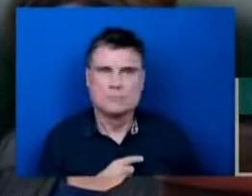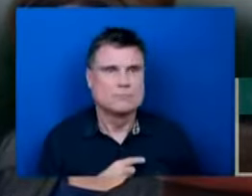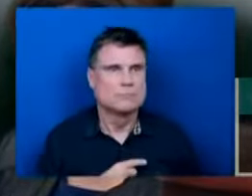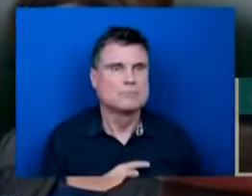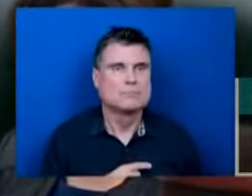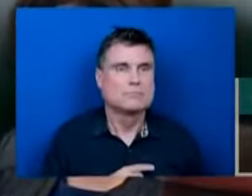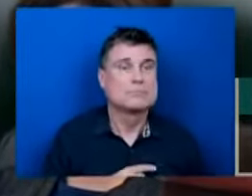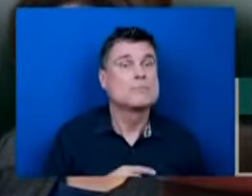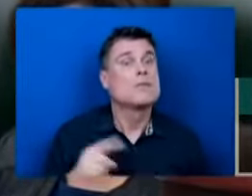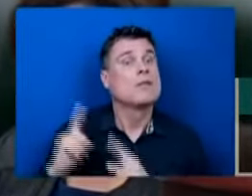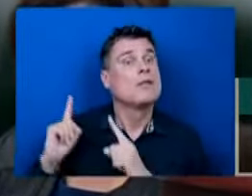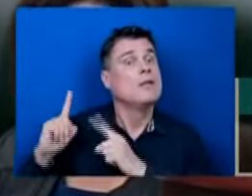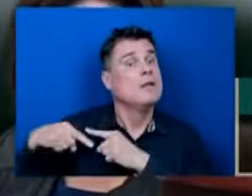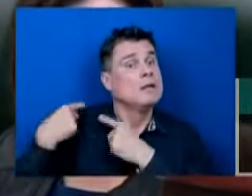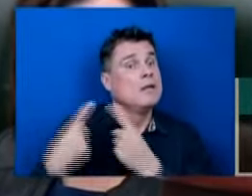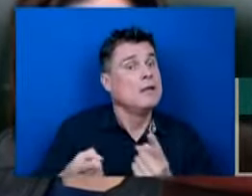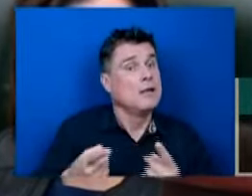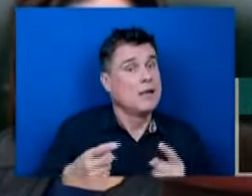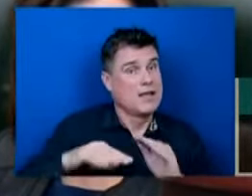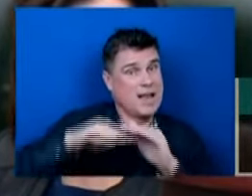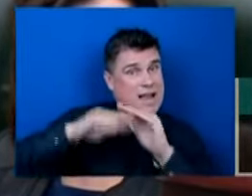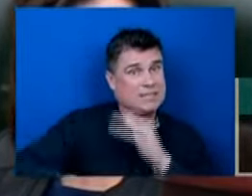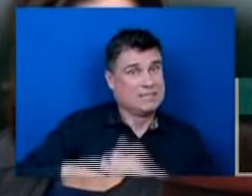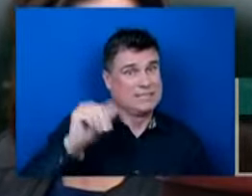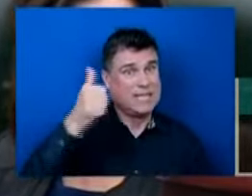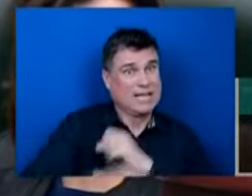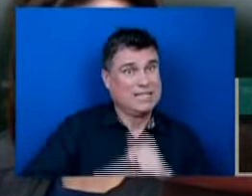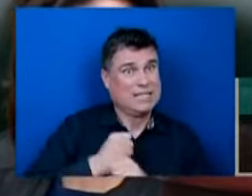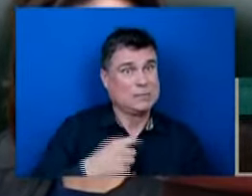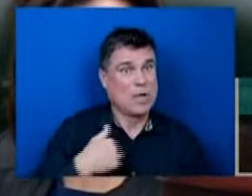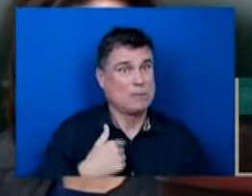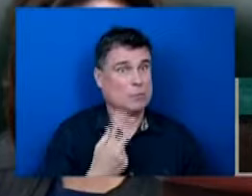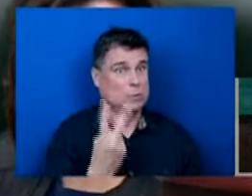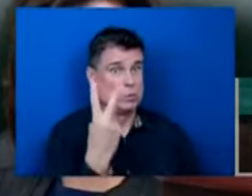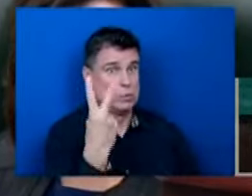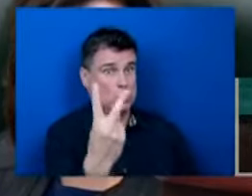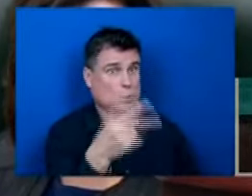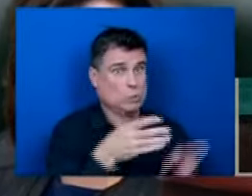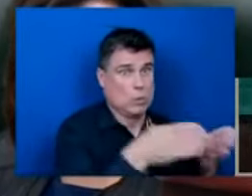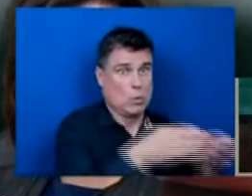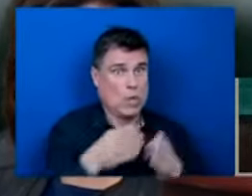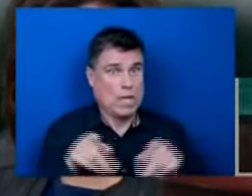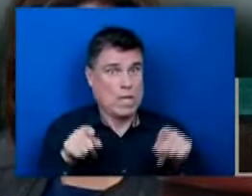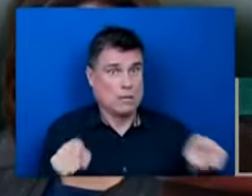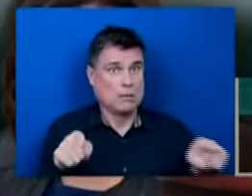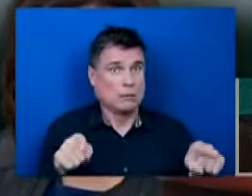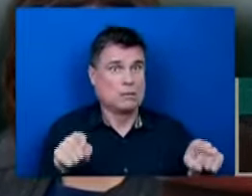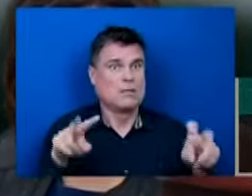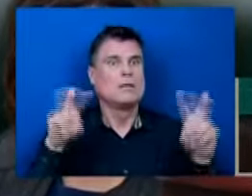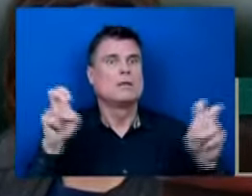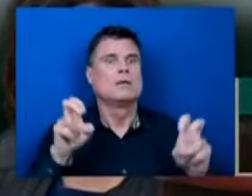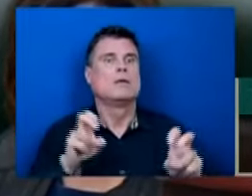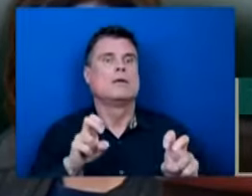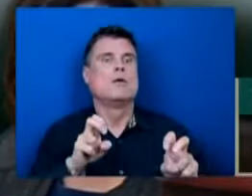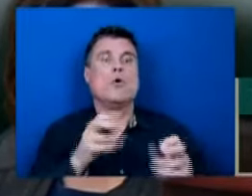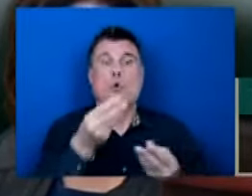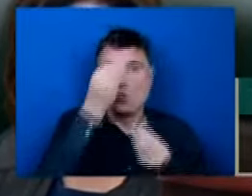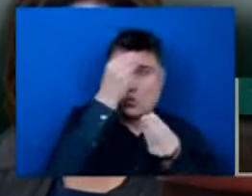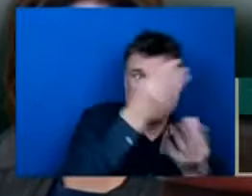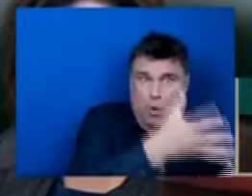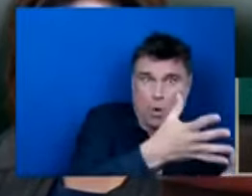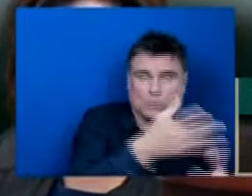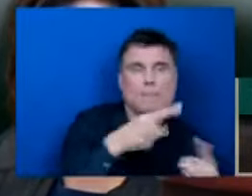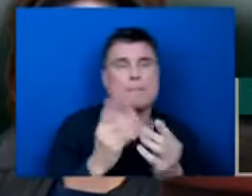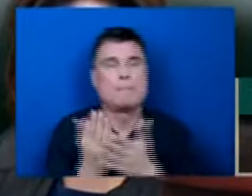economic crisis, and the results speak for themselves. Investment is pouring into this province across regions